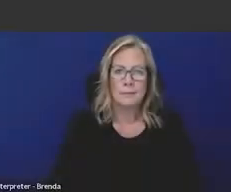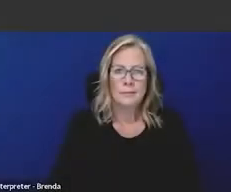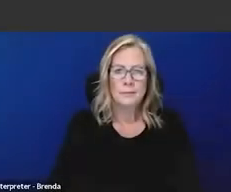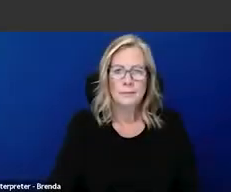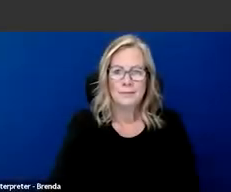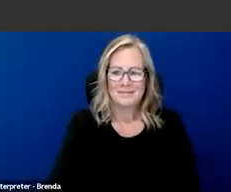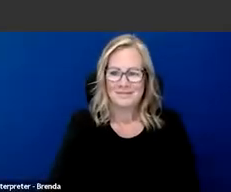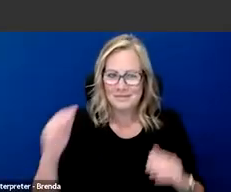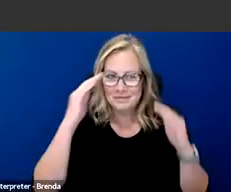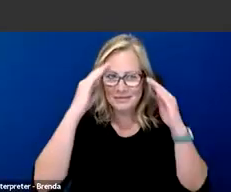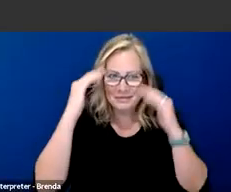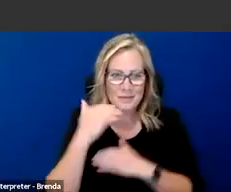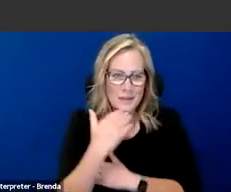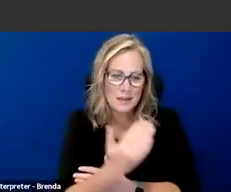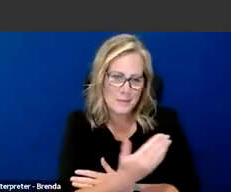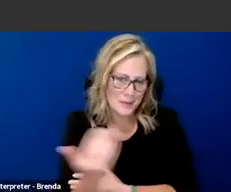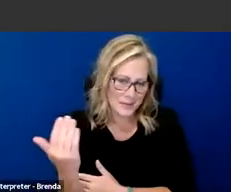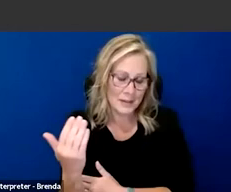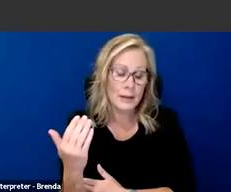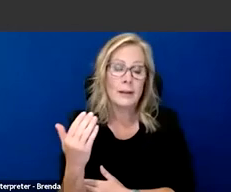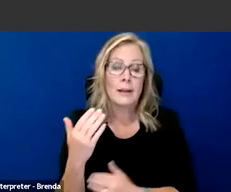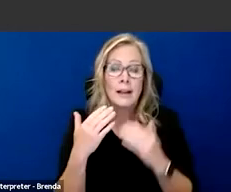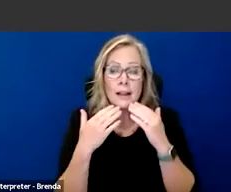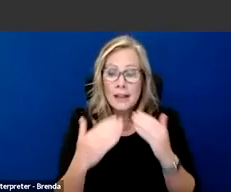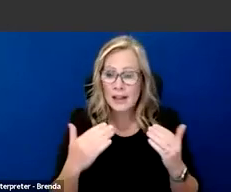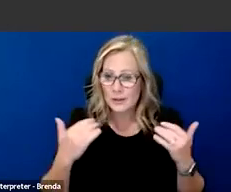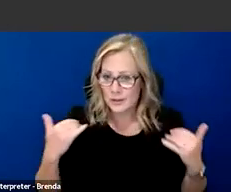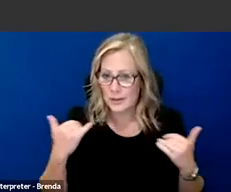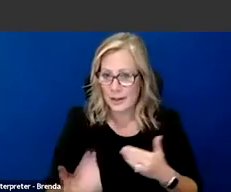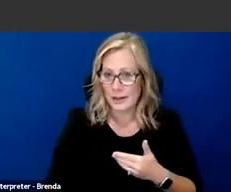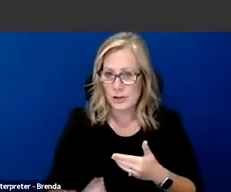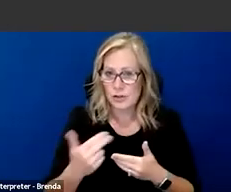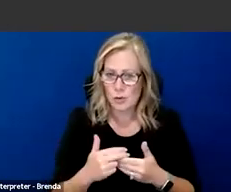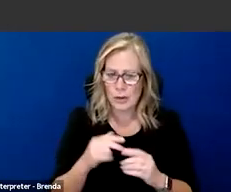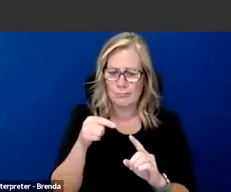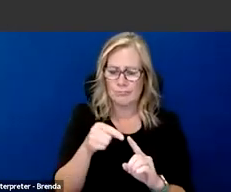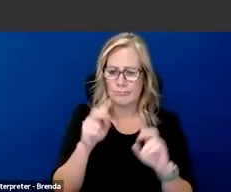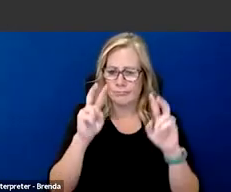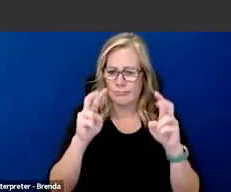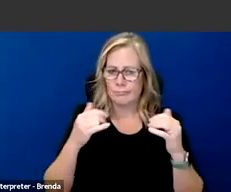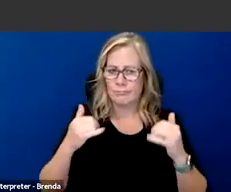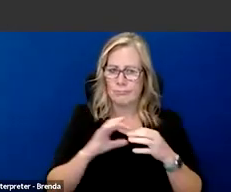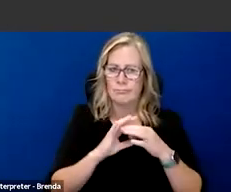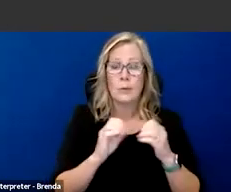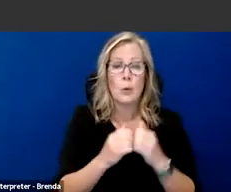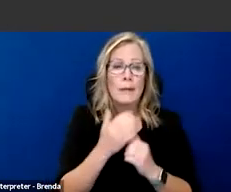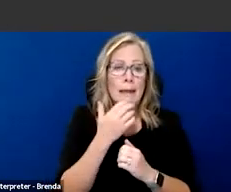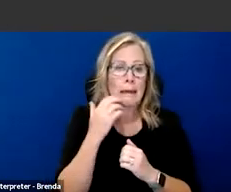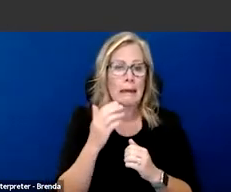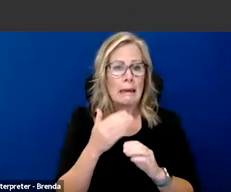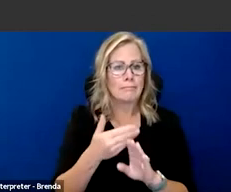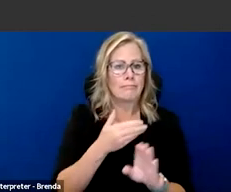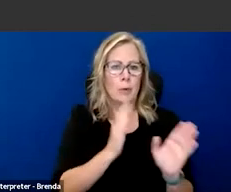Hello and good morning. Thank you everyone for joining us for this important conversation on heat preparedness. My name is